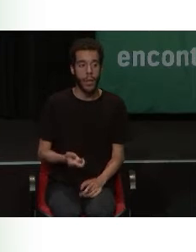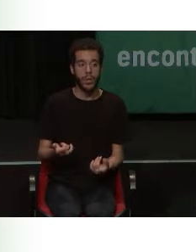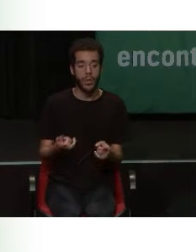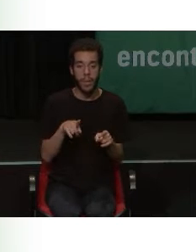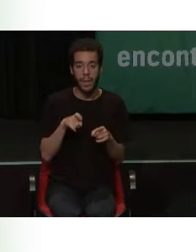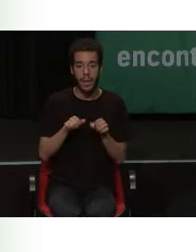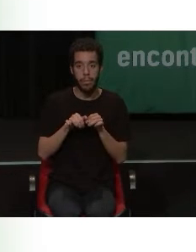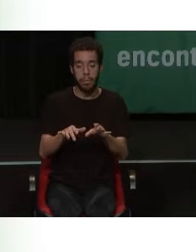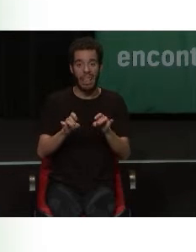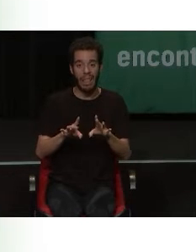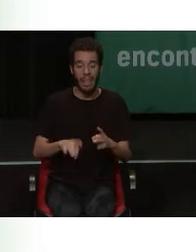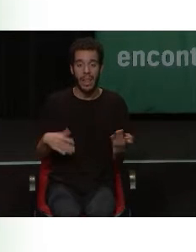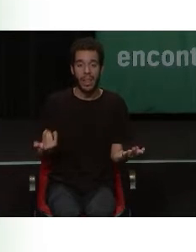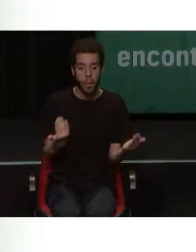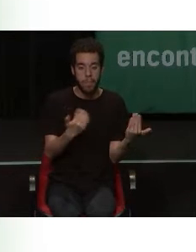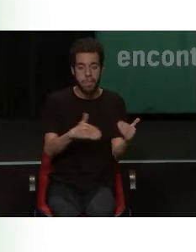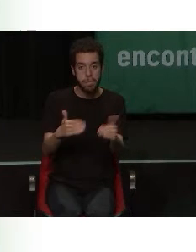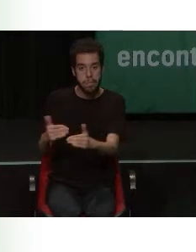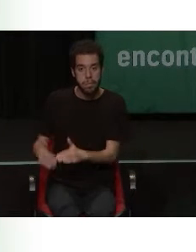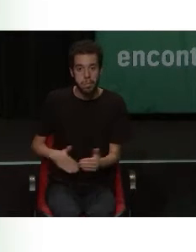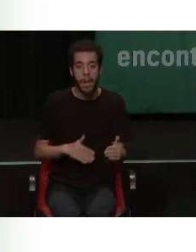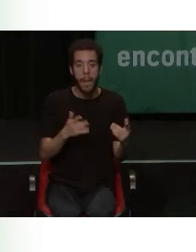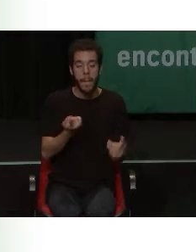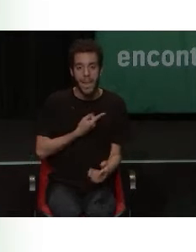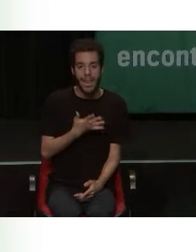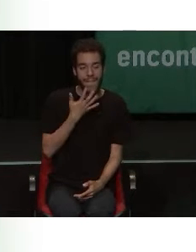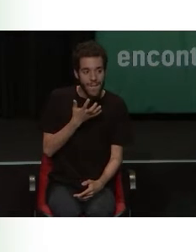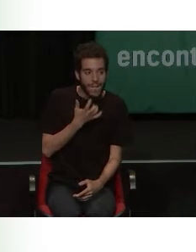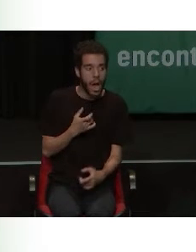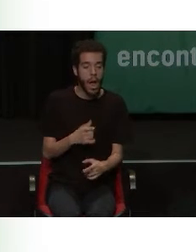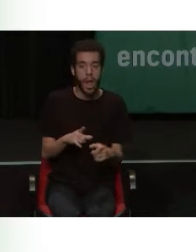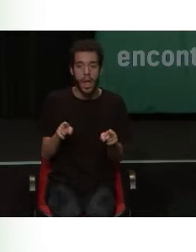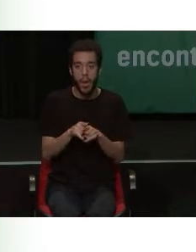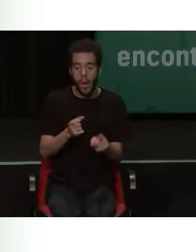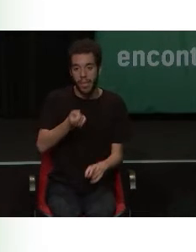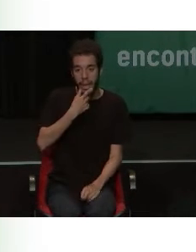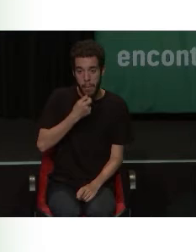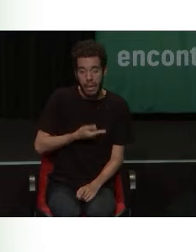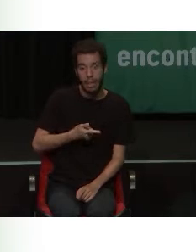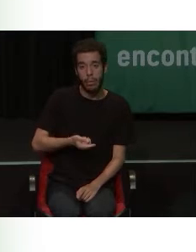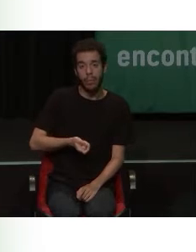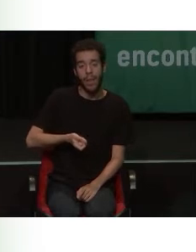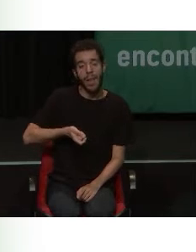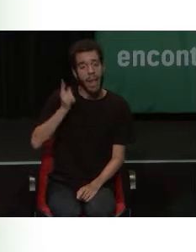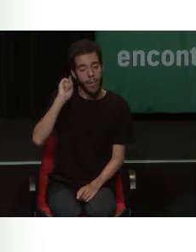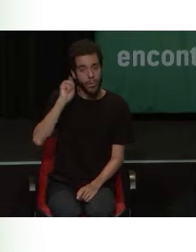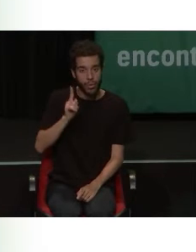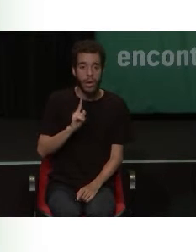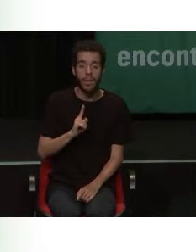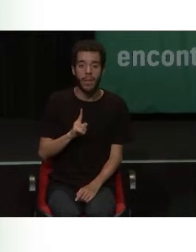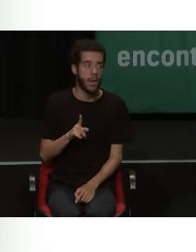we need to restrict use and preserve antibiotics, and